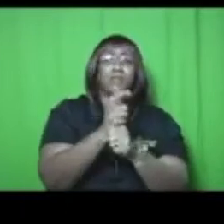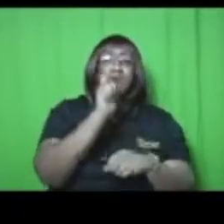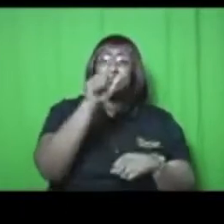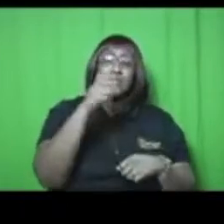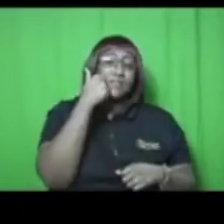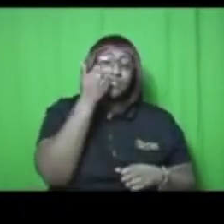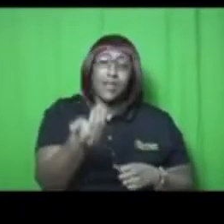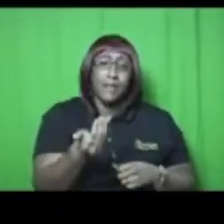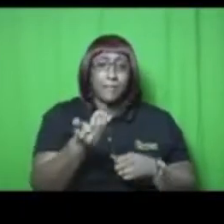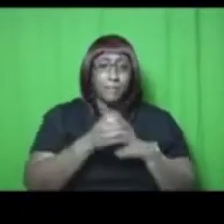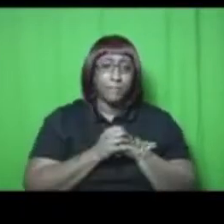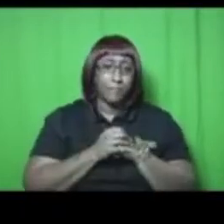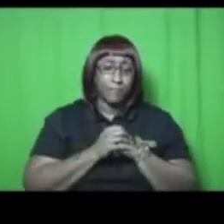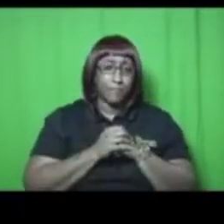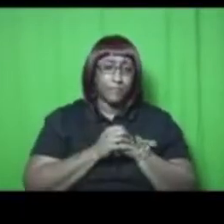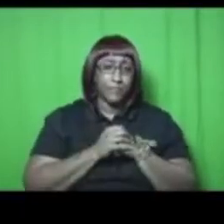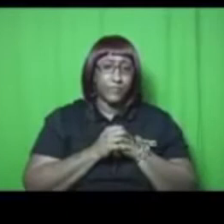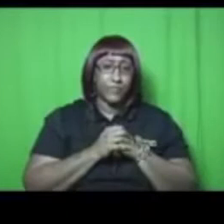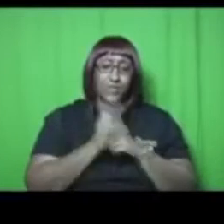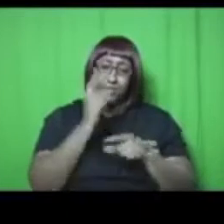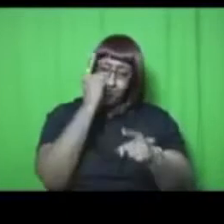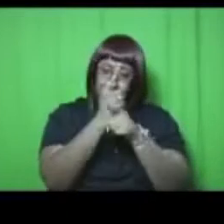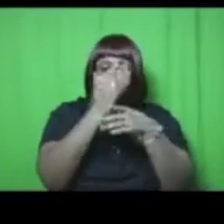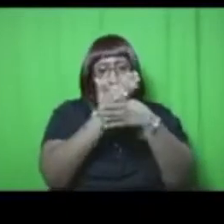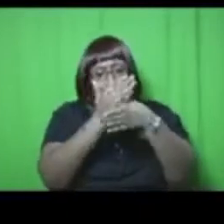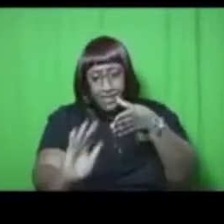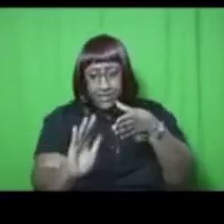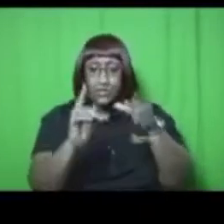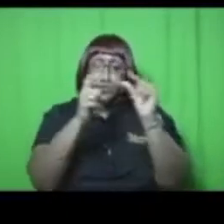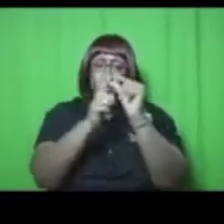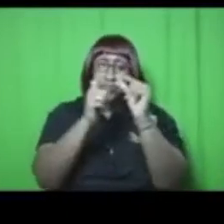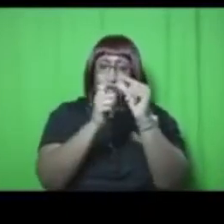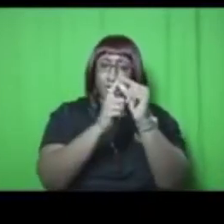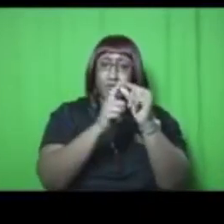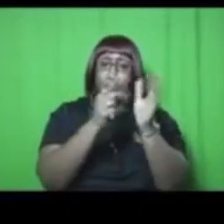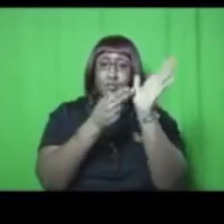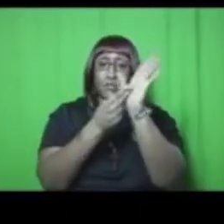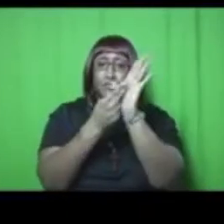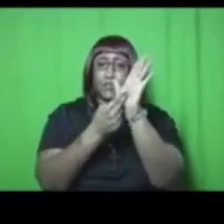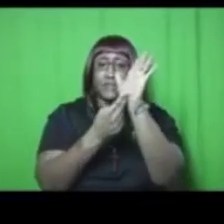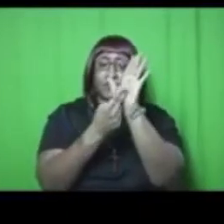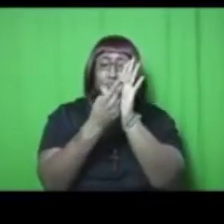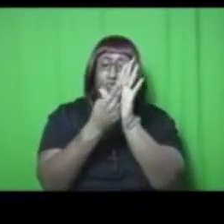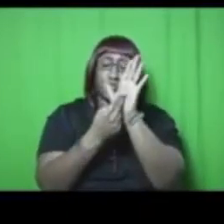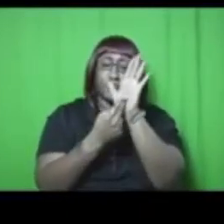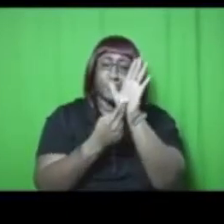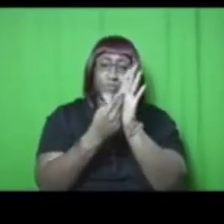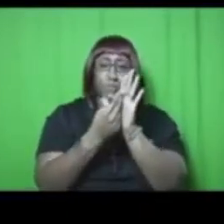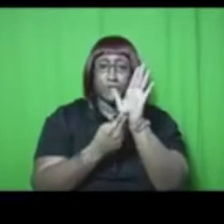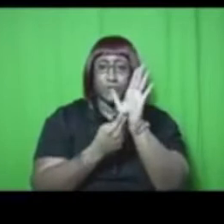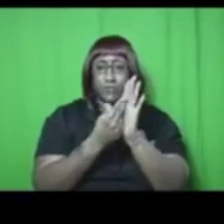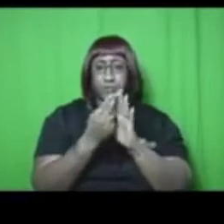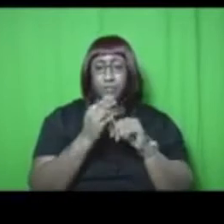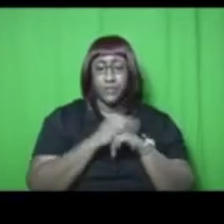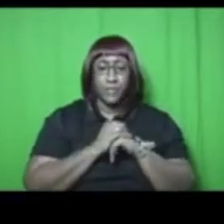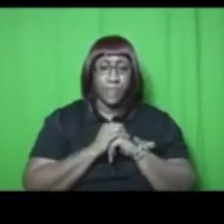need not be ashamed. Rightly dividing the Logos, the word